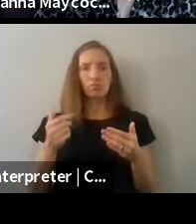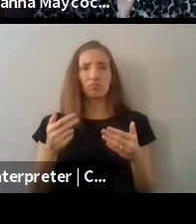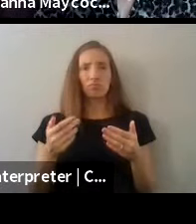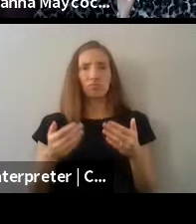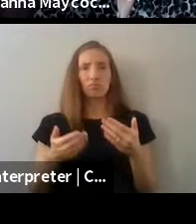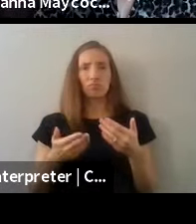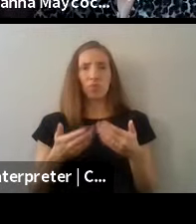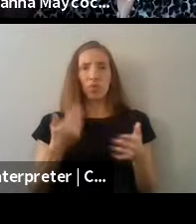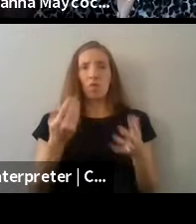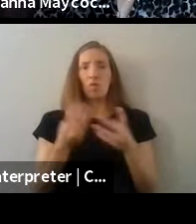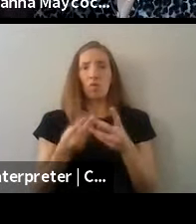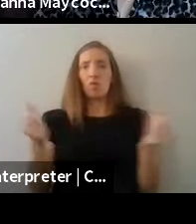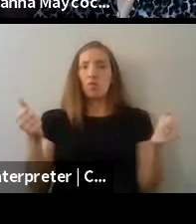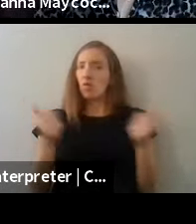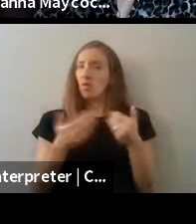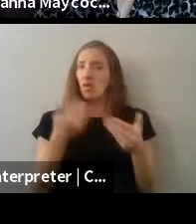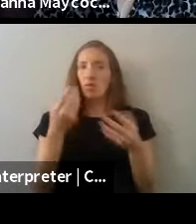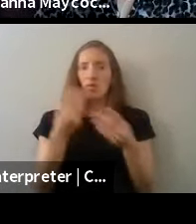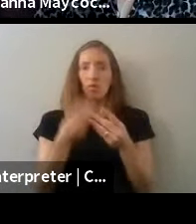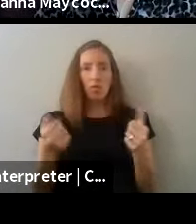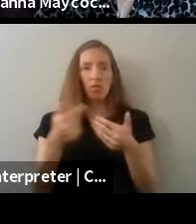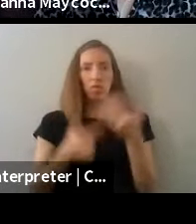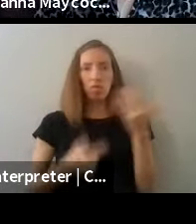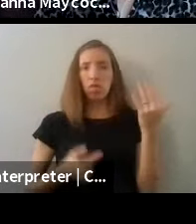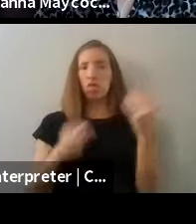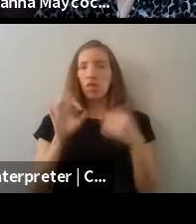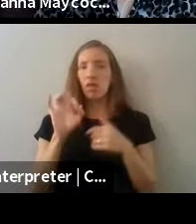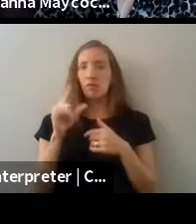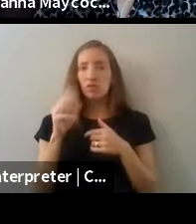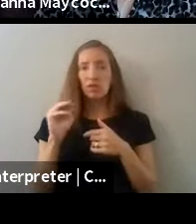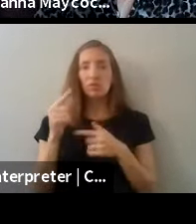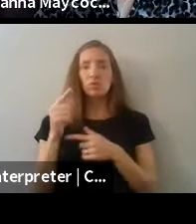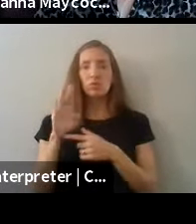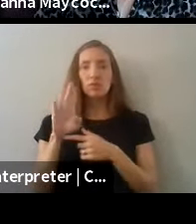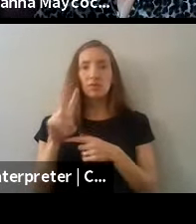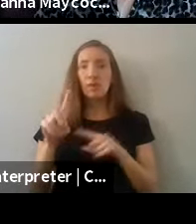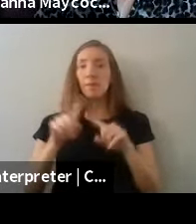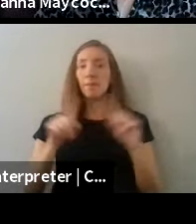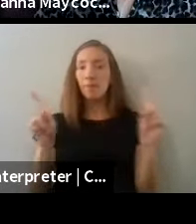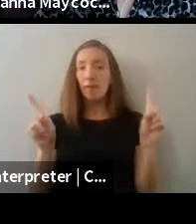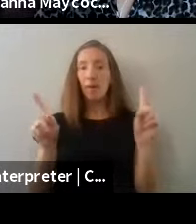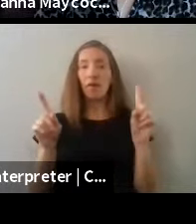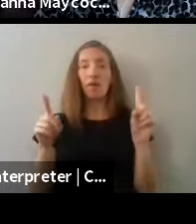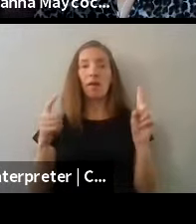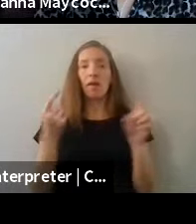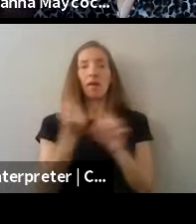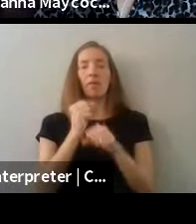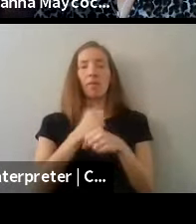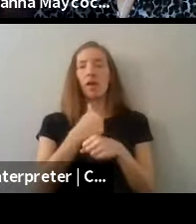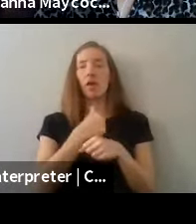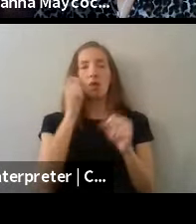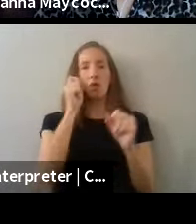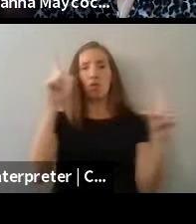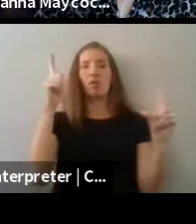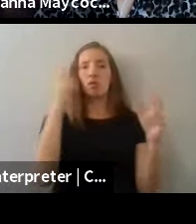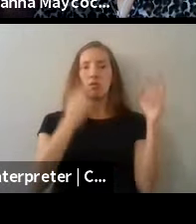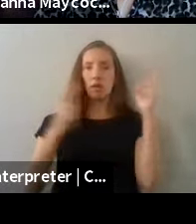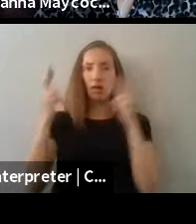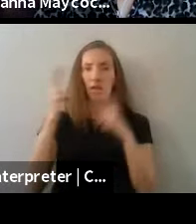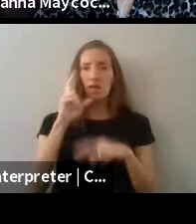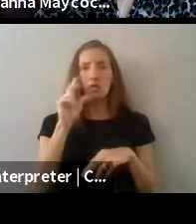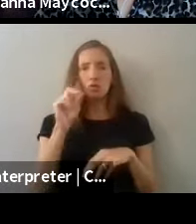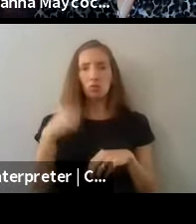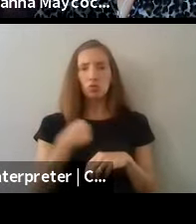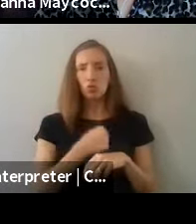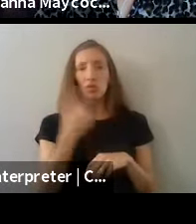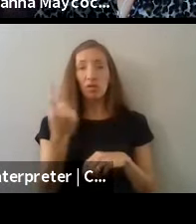and realize, do we always see other pandemics and crises in this manner that COVID has, which has opened our